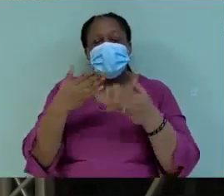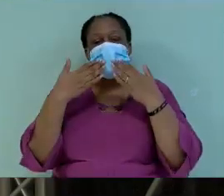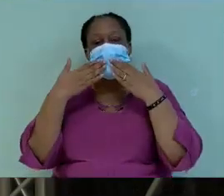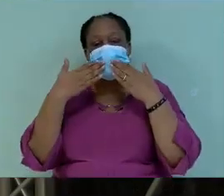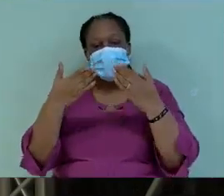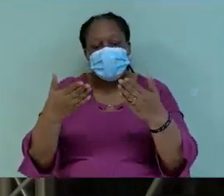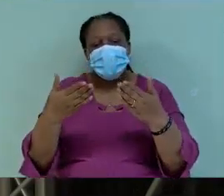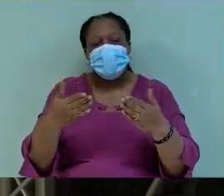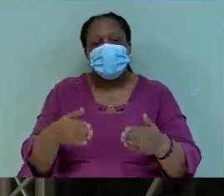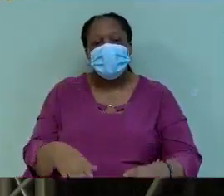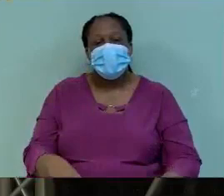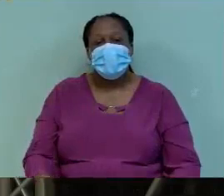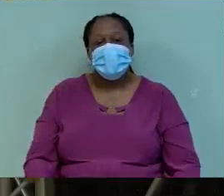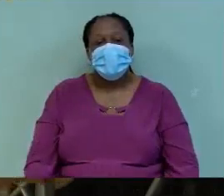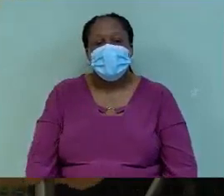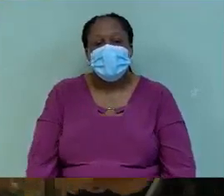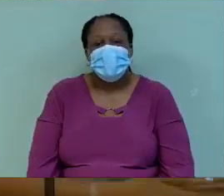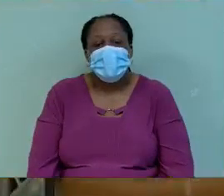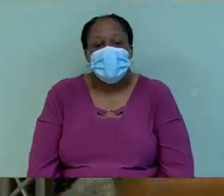you, Mr. Williams. Thank you.